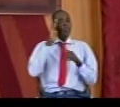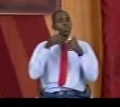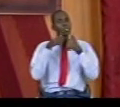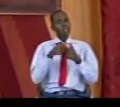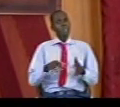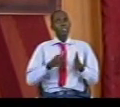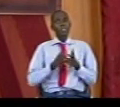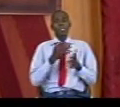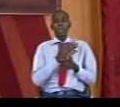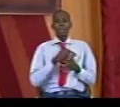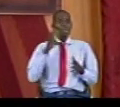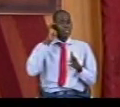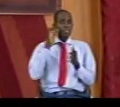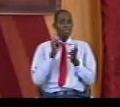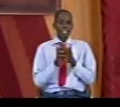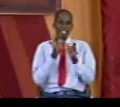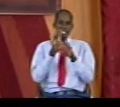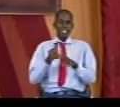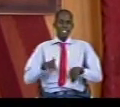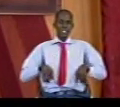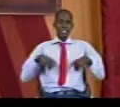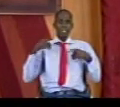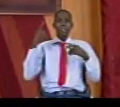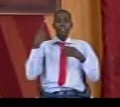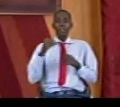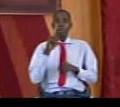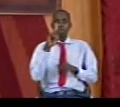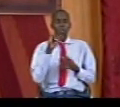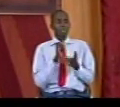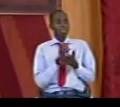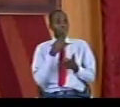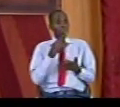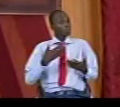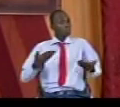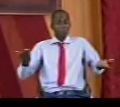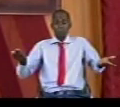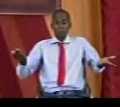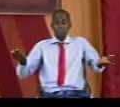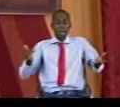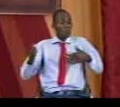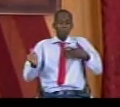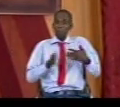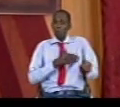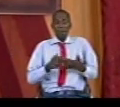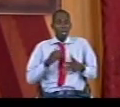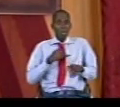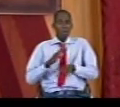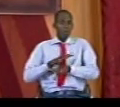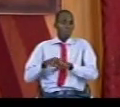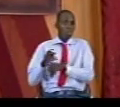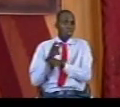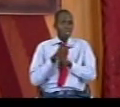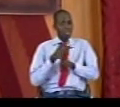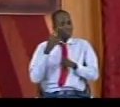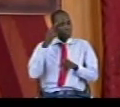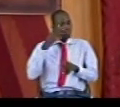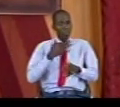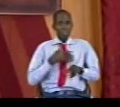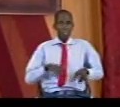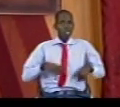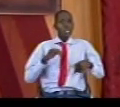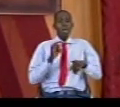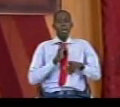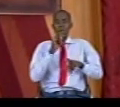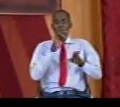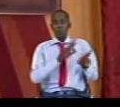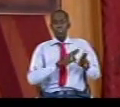that hateth his life, the one that says, I'm going to throw out my life for the salvation of humanity in this world, shall keep